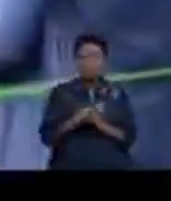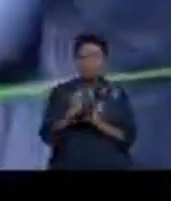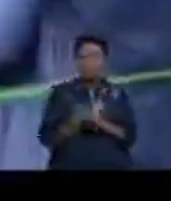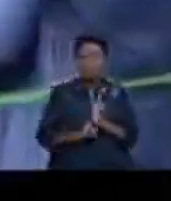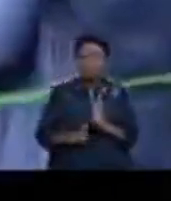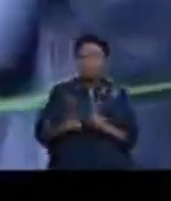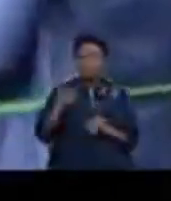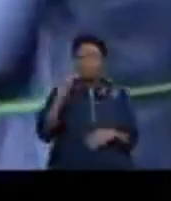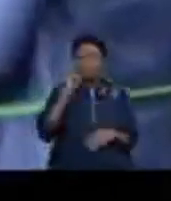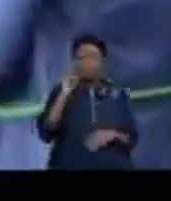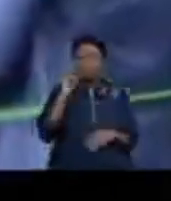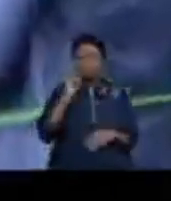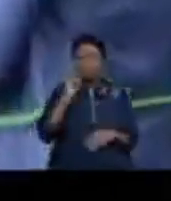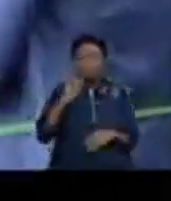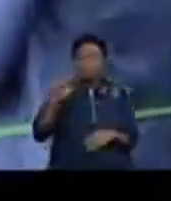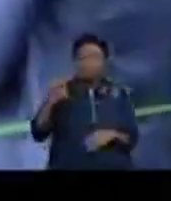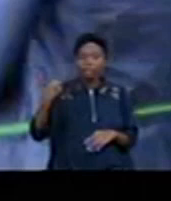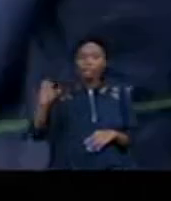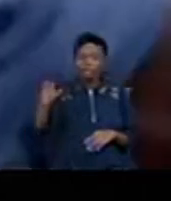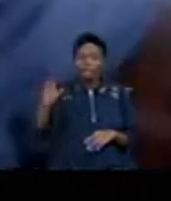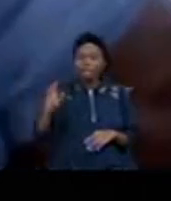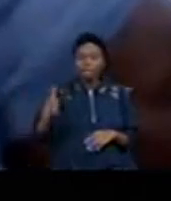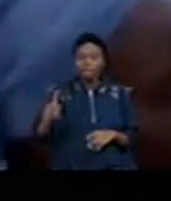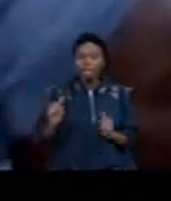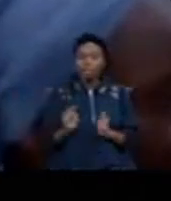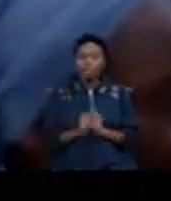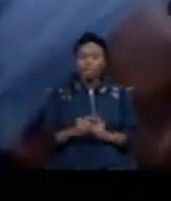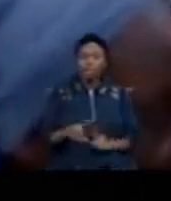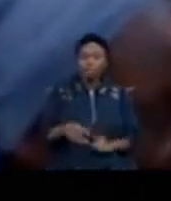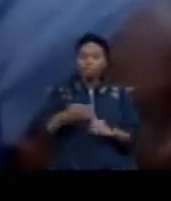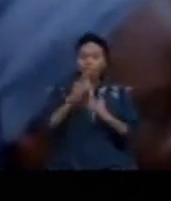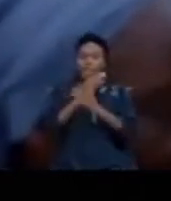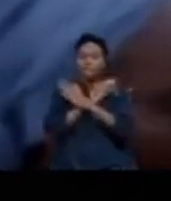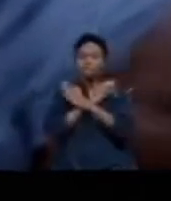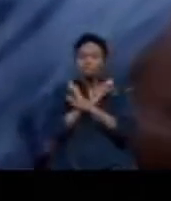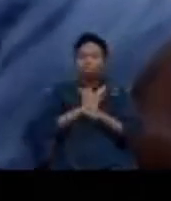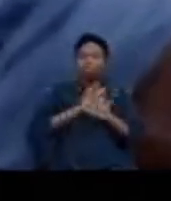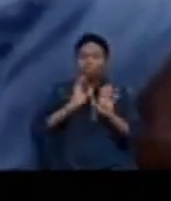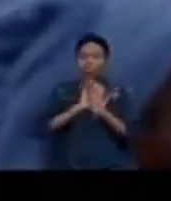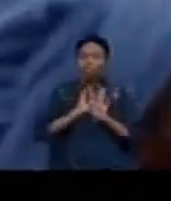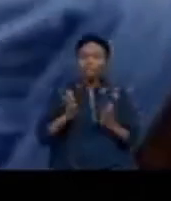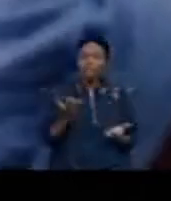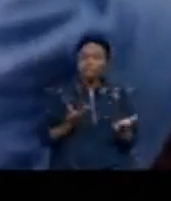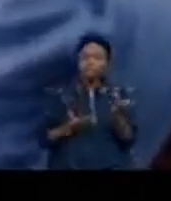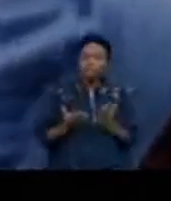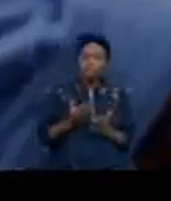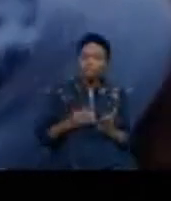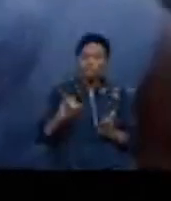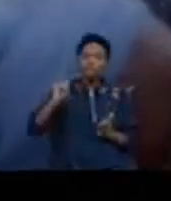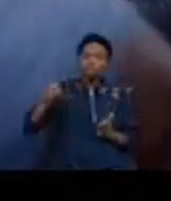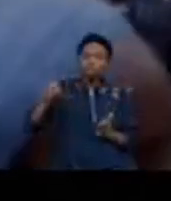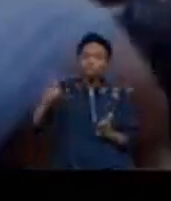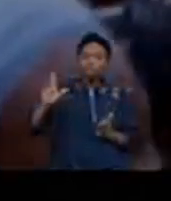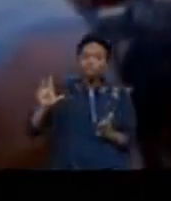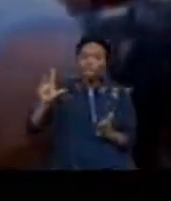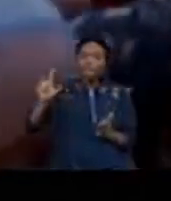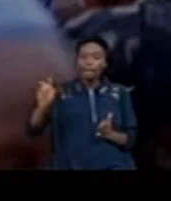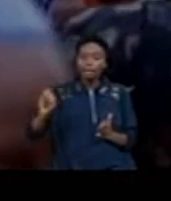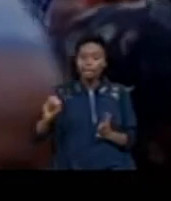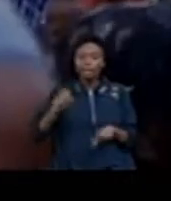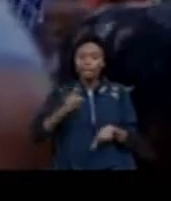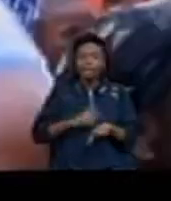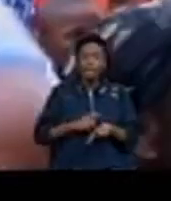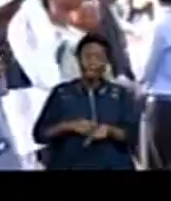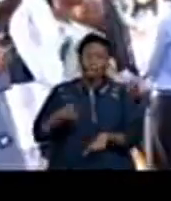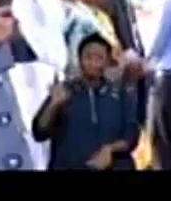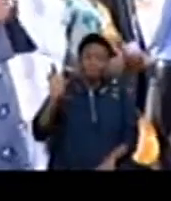gck seventh month special Sunday worship on Sunday July 30 2023 all 700 hours